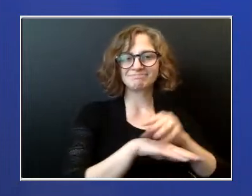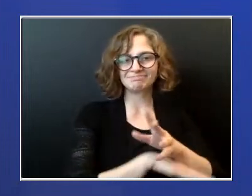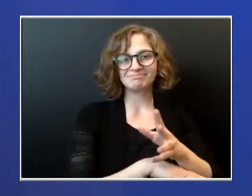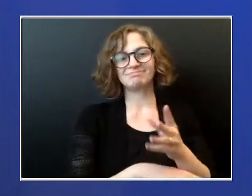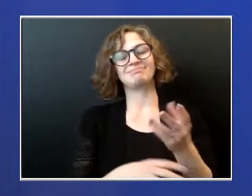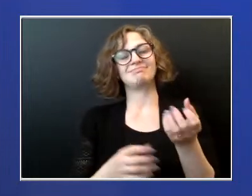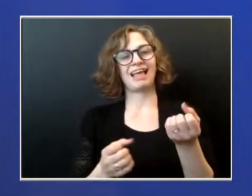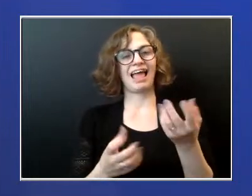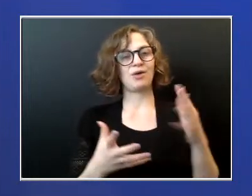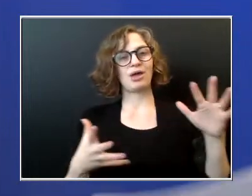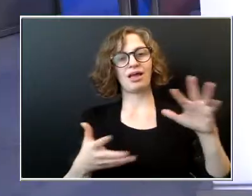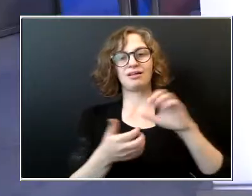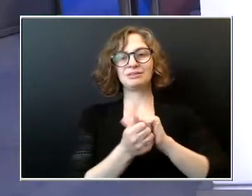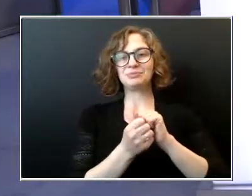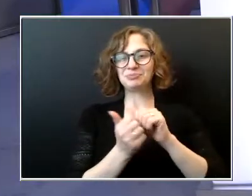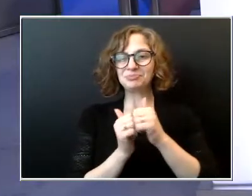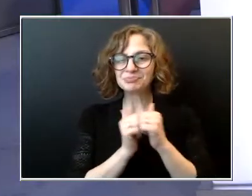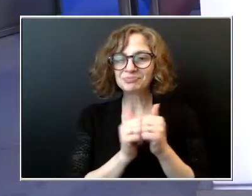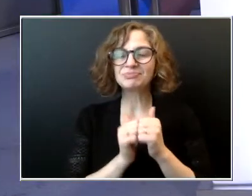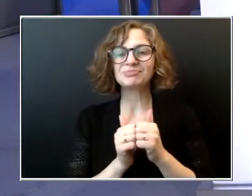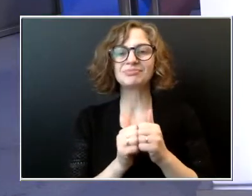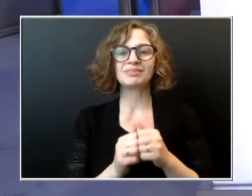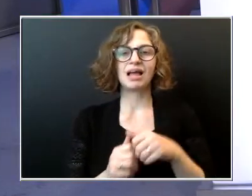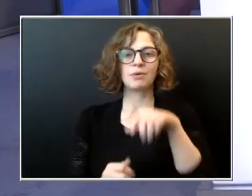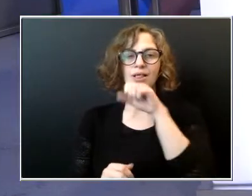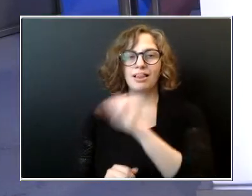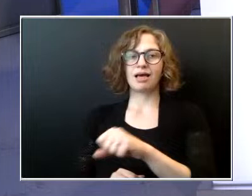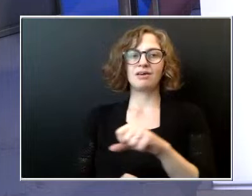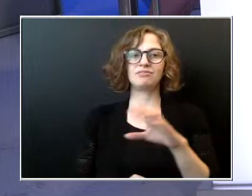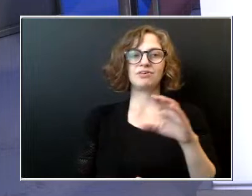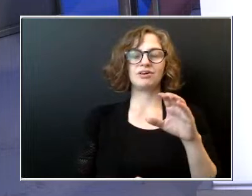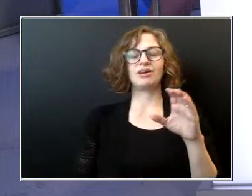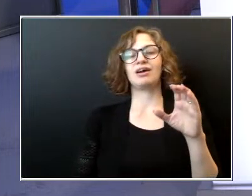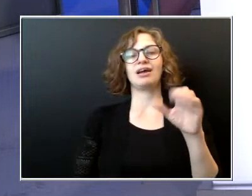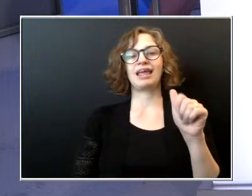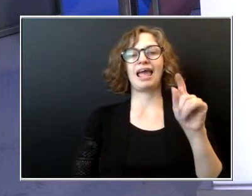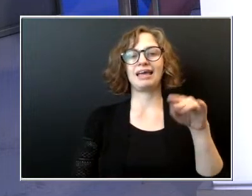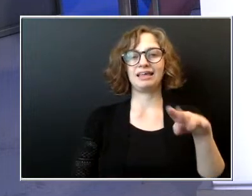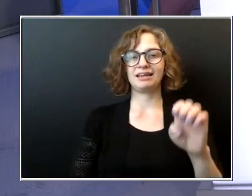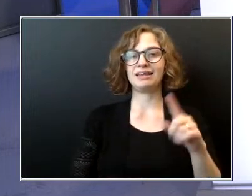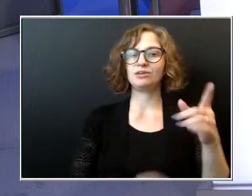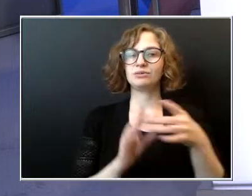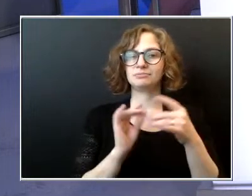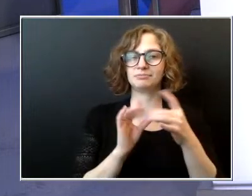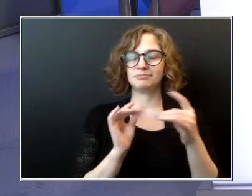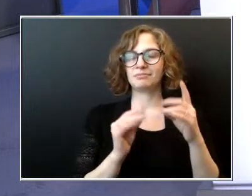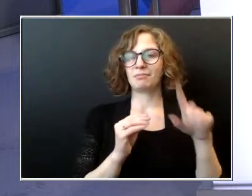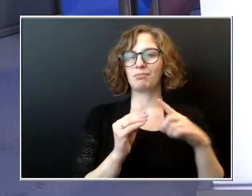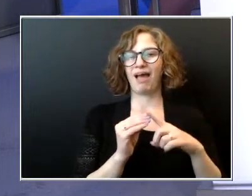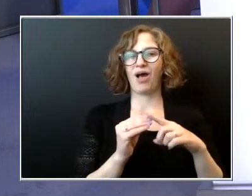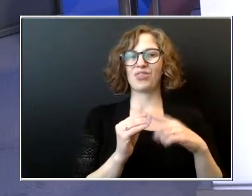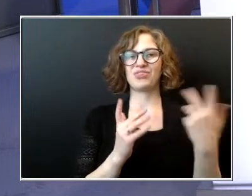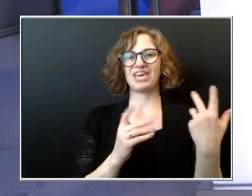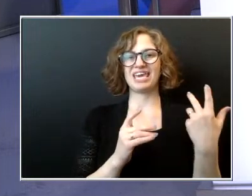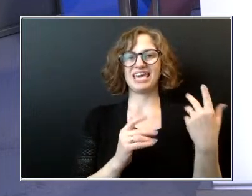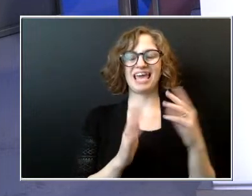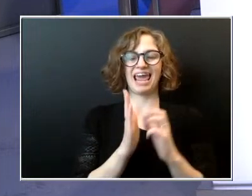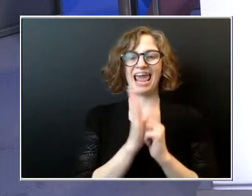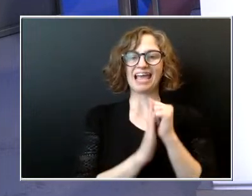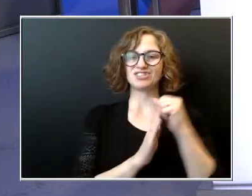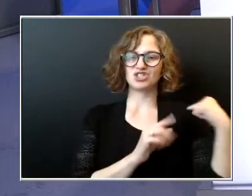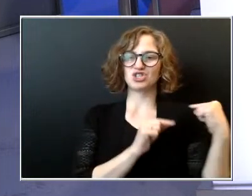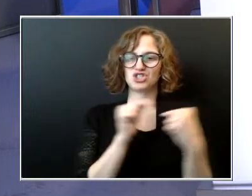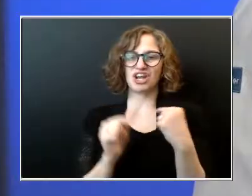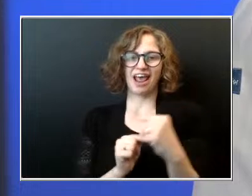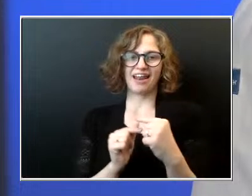for Katie to speak more on the cancer genetic counseling aspect, because there are many components to it. All right, you go. So specifically